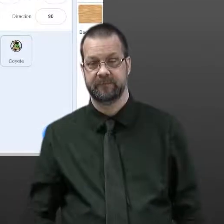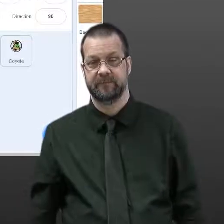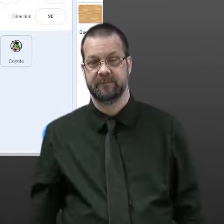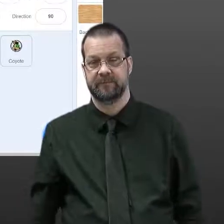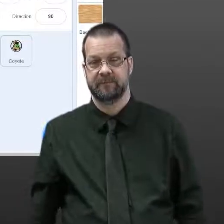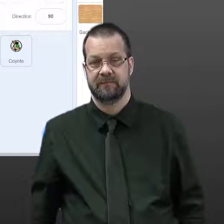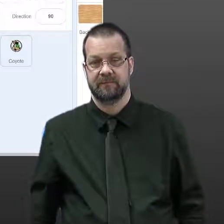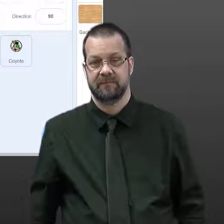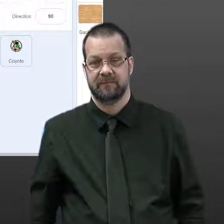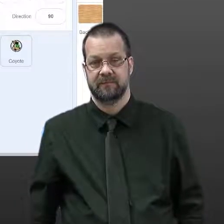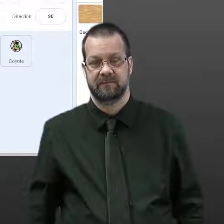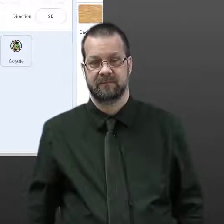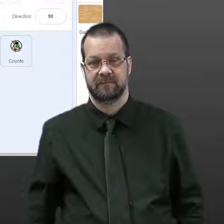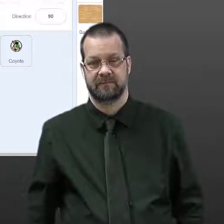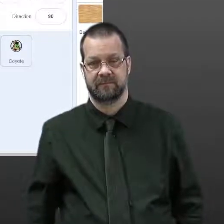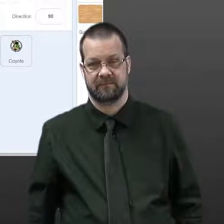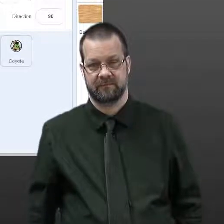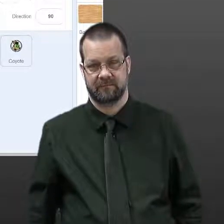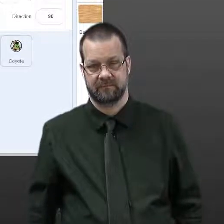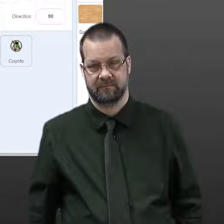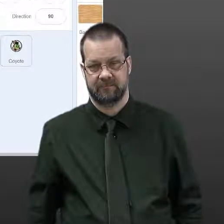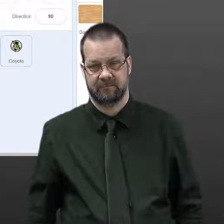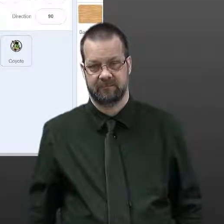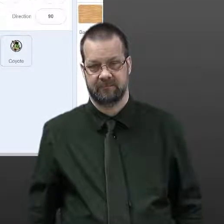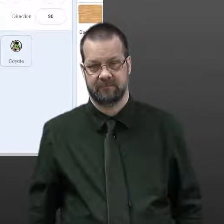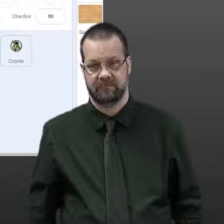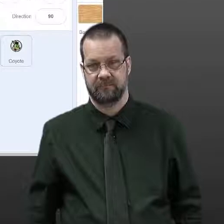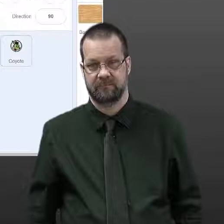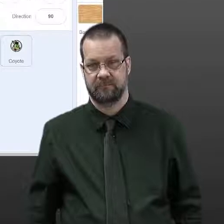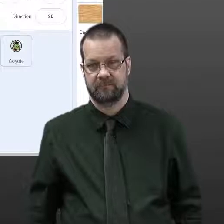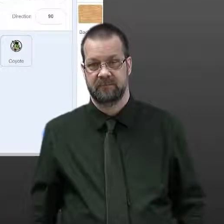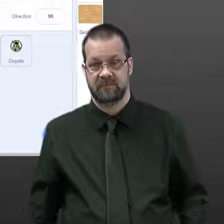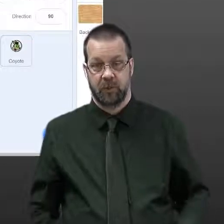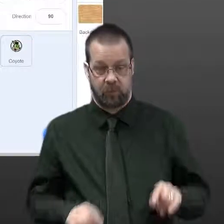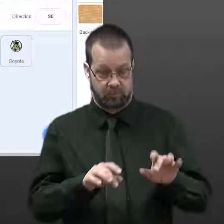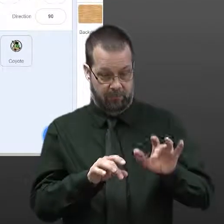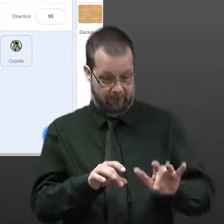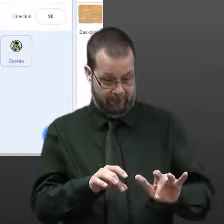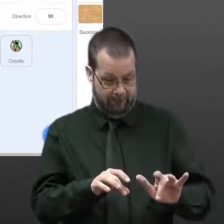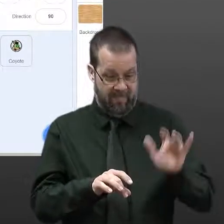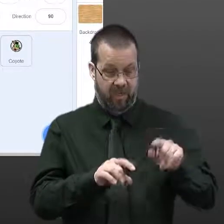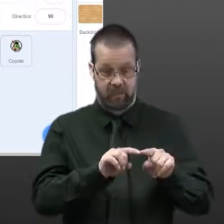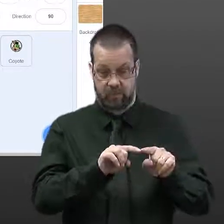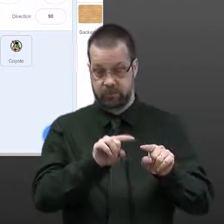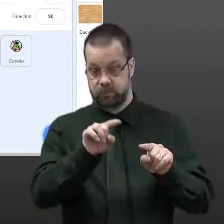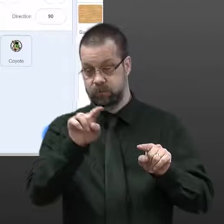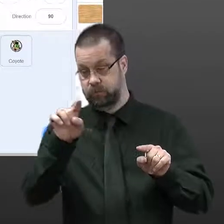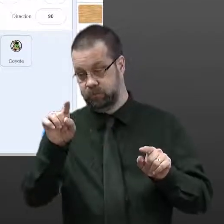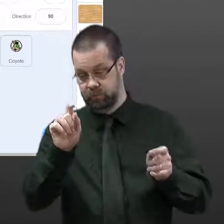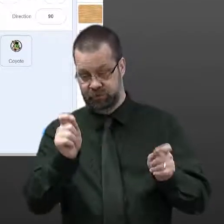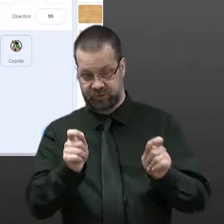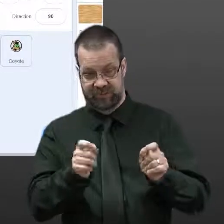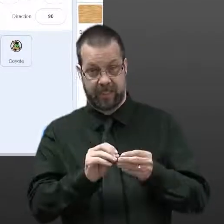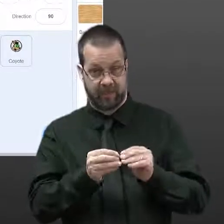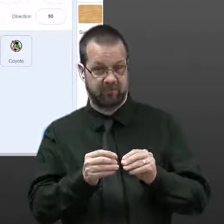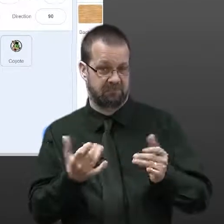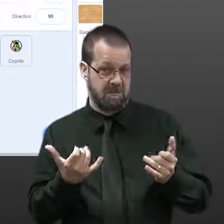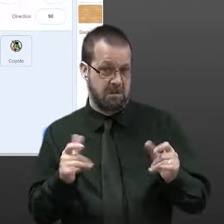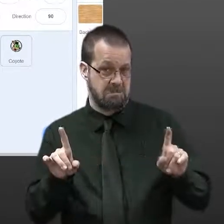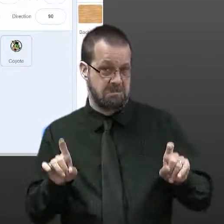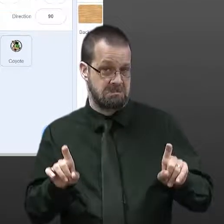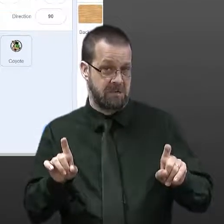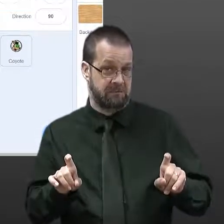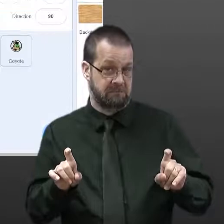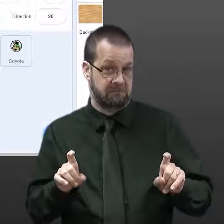0.5. And this will change this number a little bit as it shoots. We